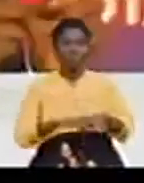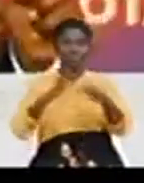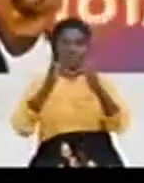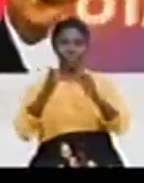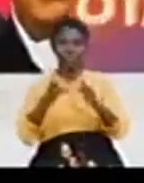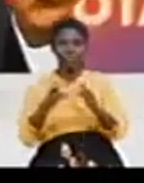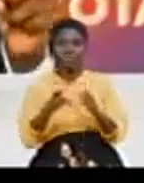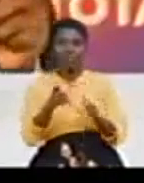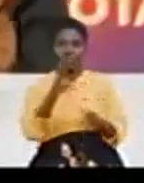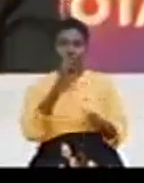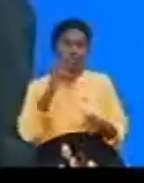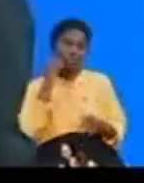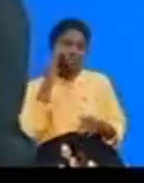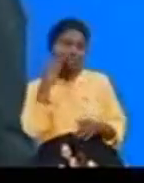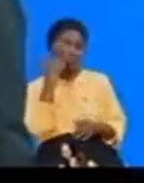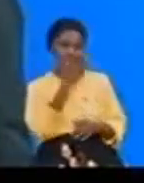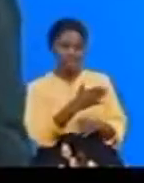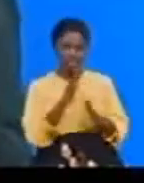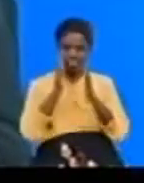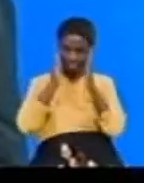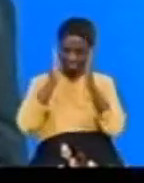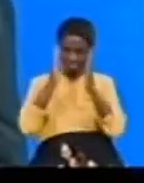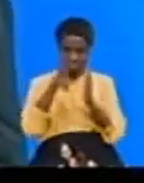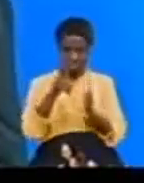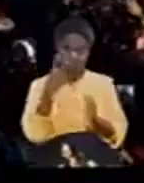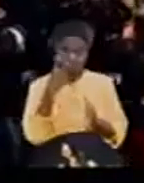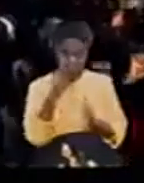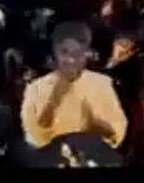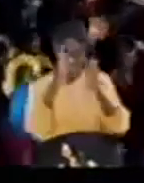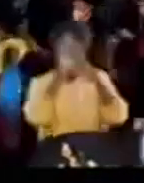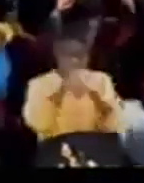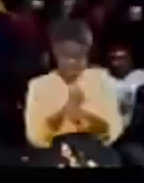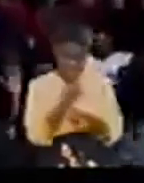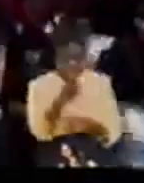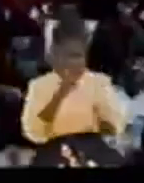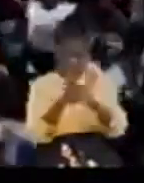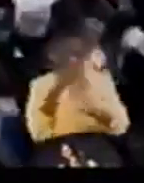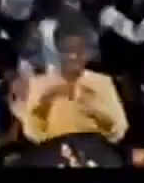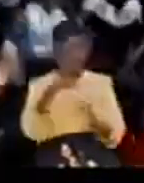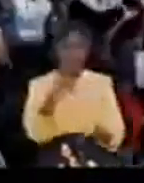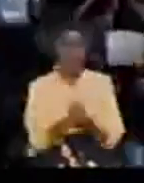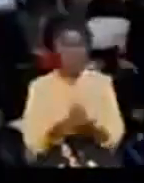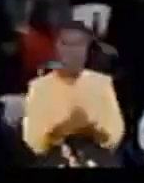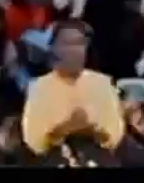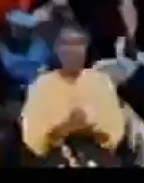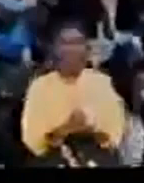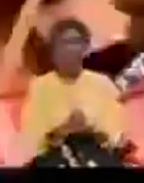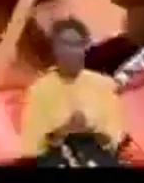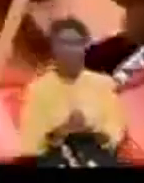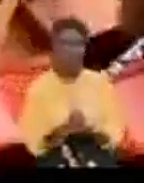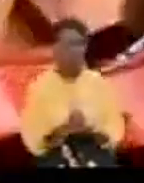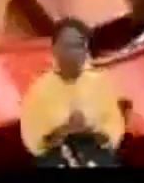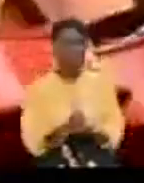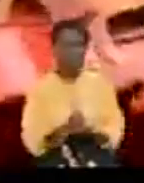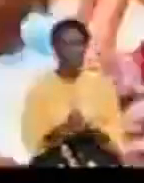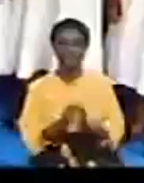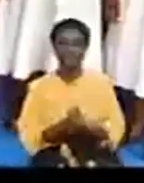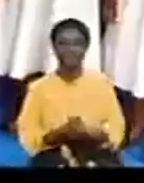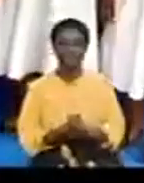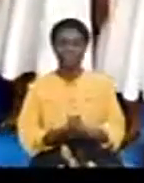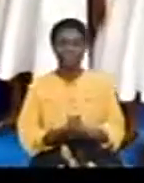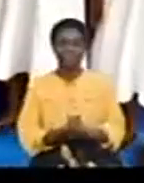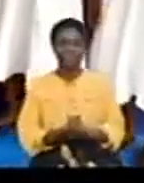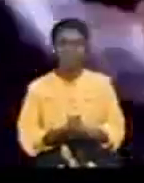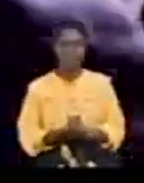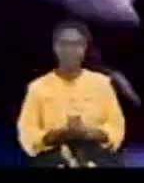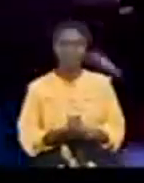home there, pay attention, you will see the miracle there. Be enthralled by a symphony of heavenly